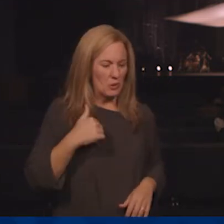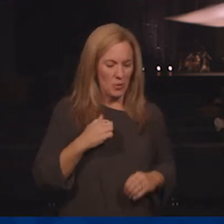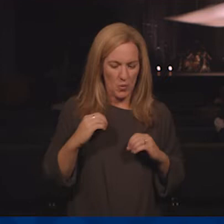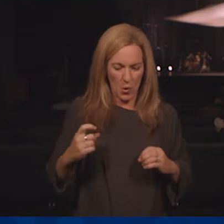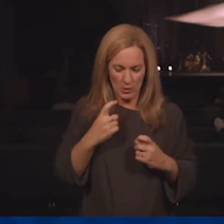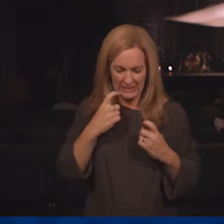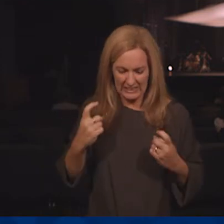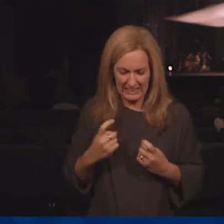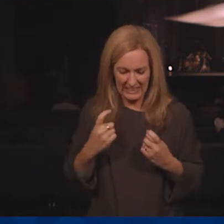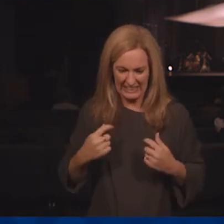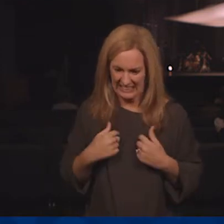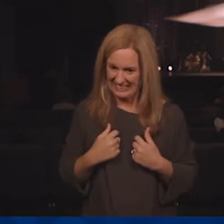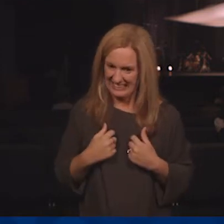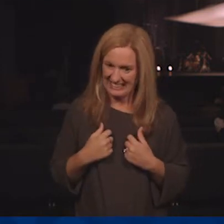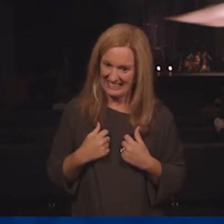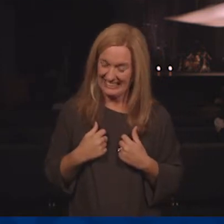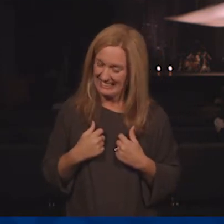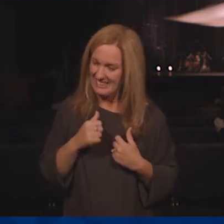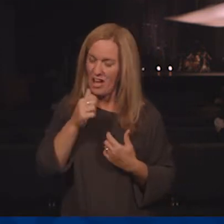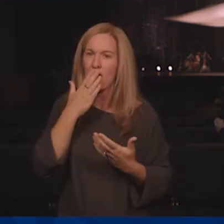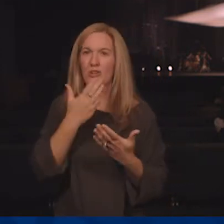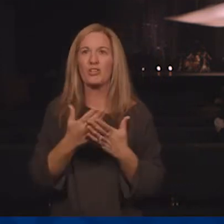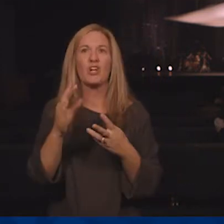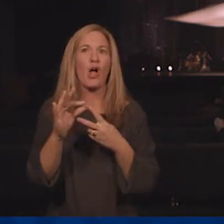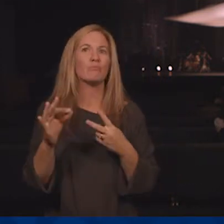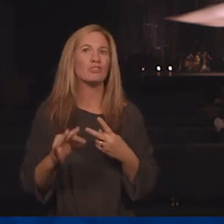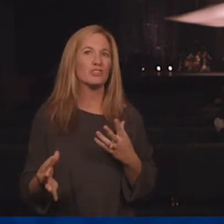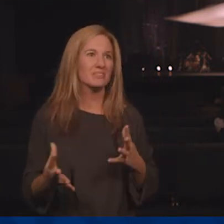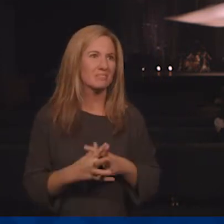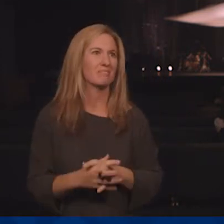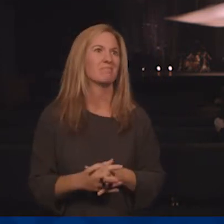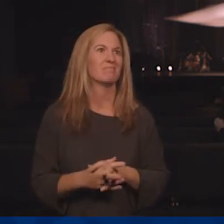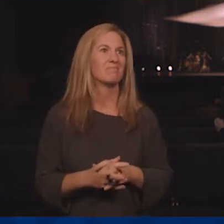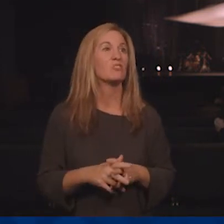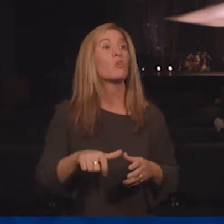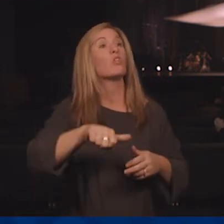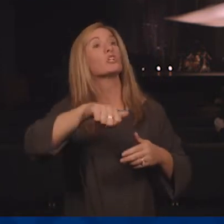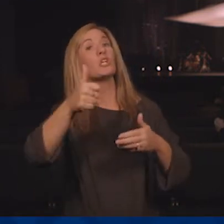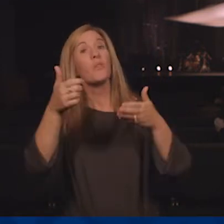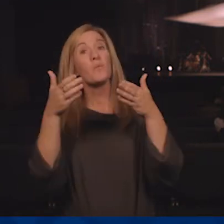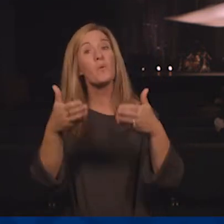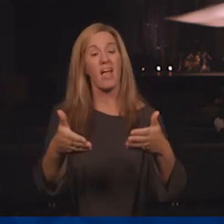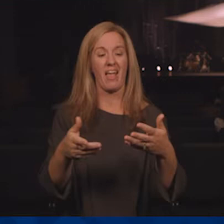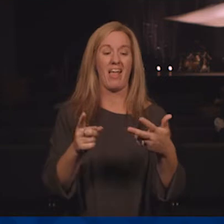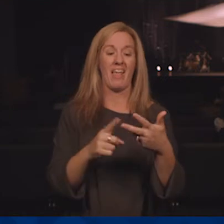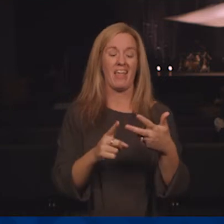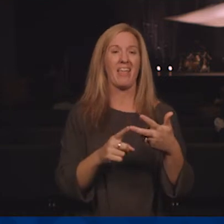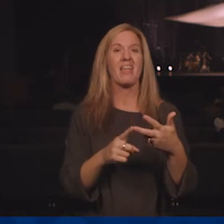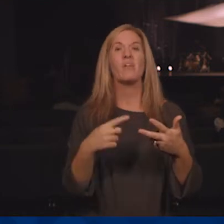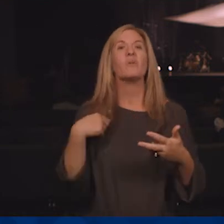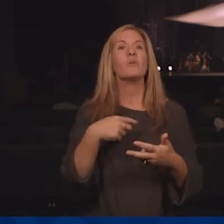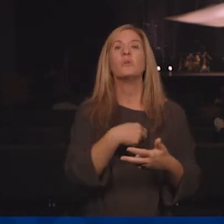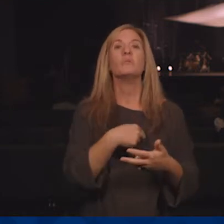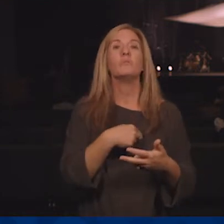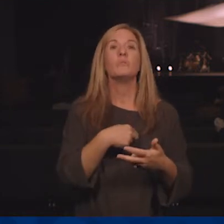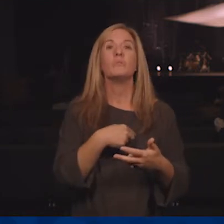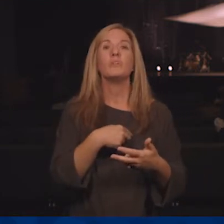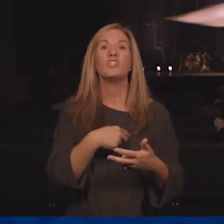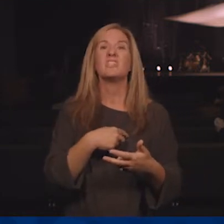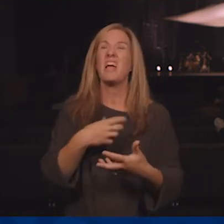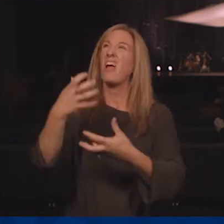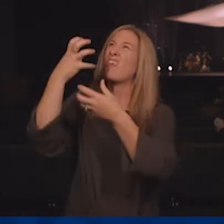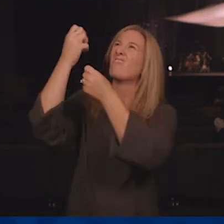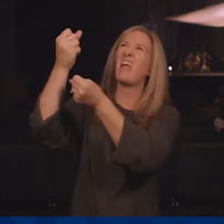I guess that's not a good option. So there's another option. We completely disengage and disconnect from